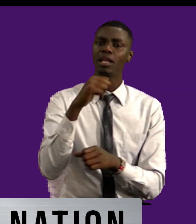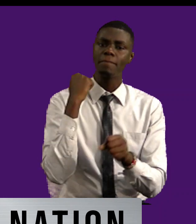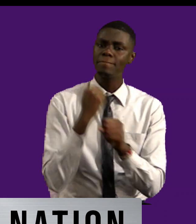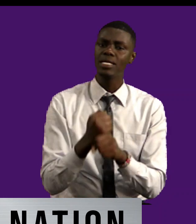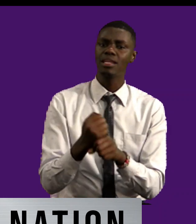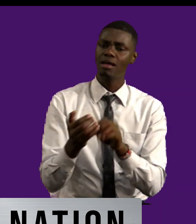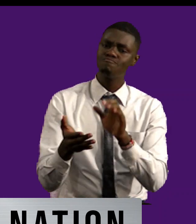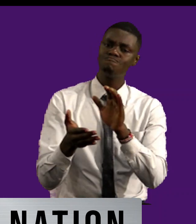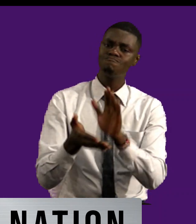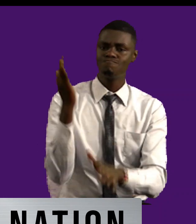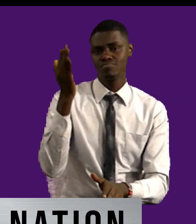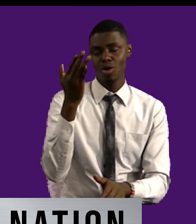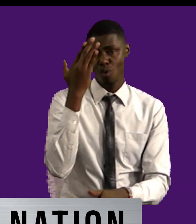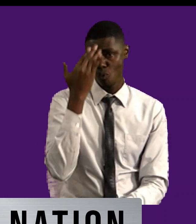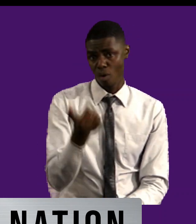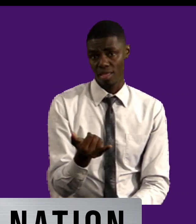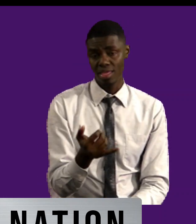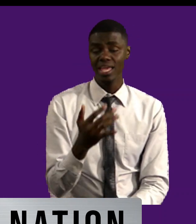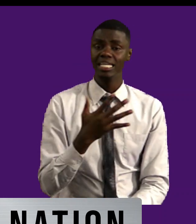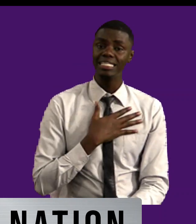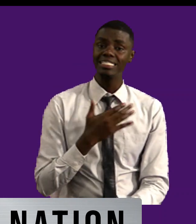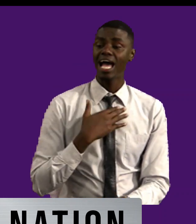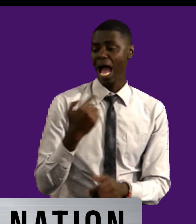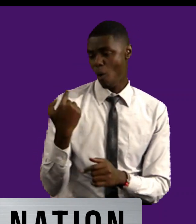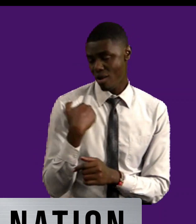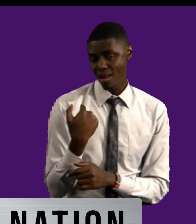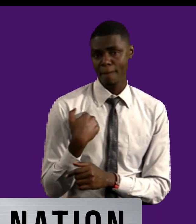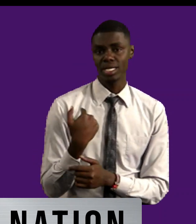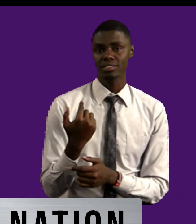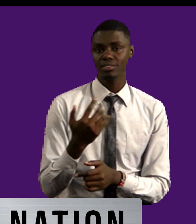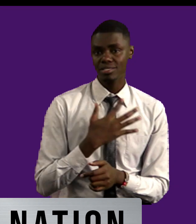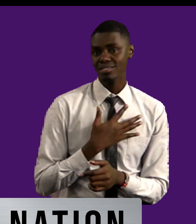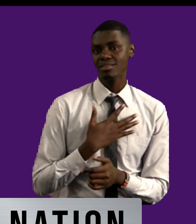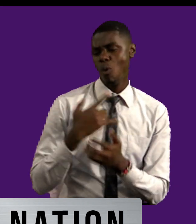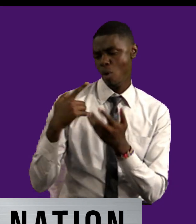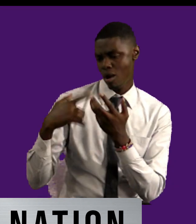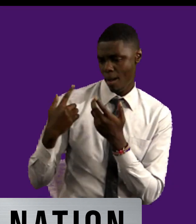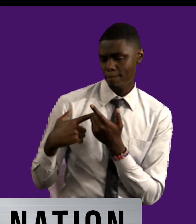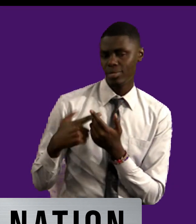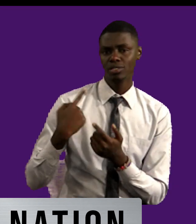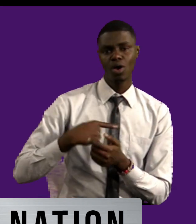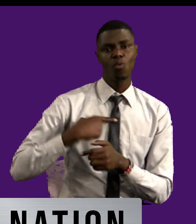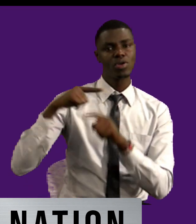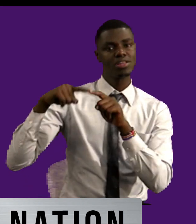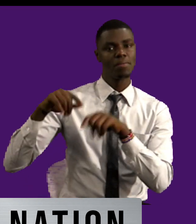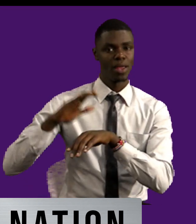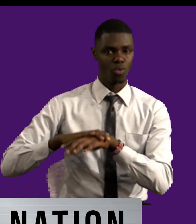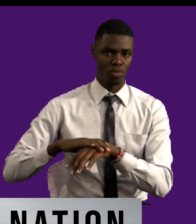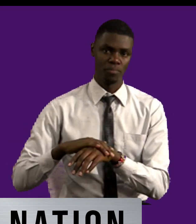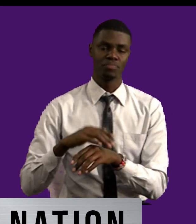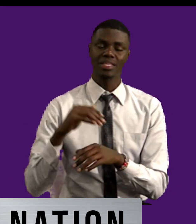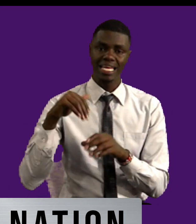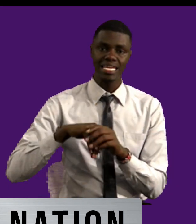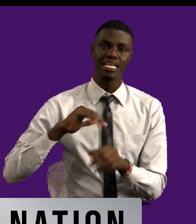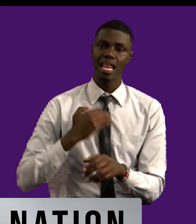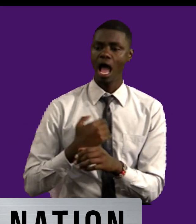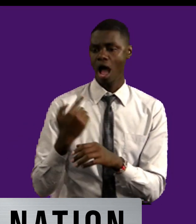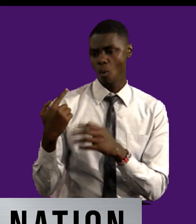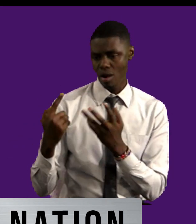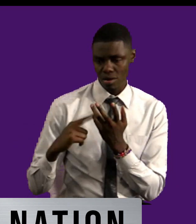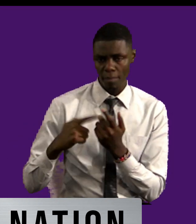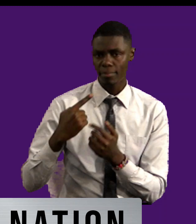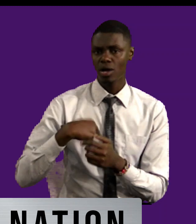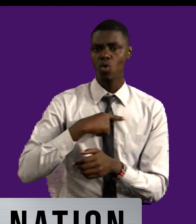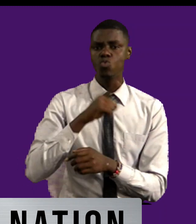done swiftly, because it's our numbers, and it's our numbers that we bank on. It's in our numbers that we are